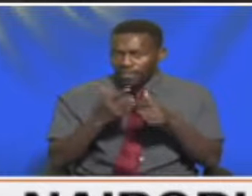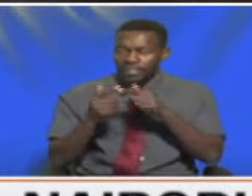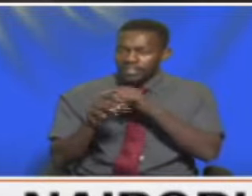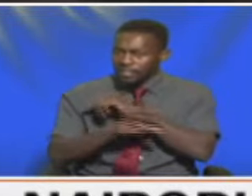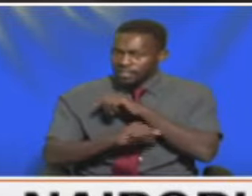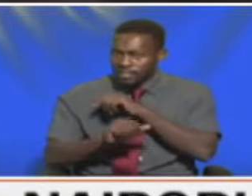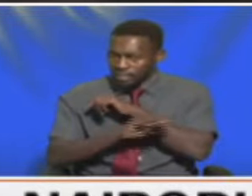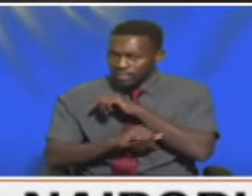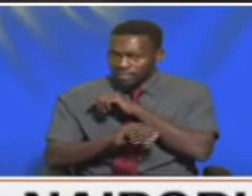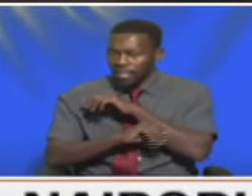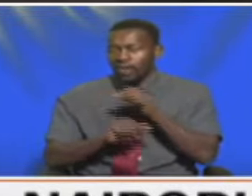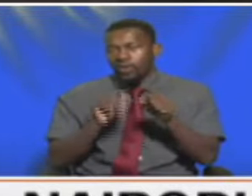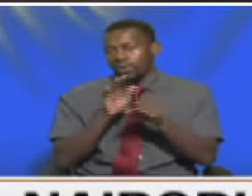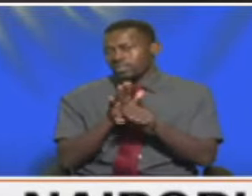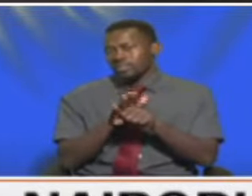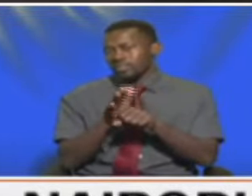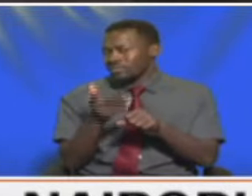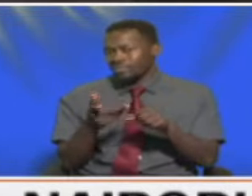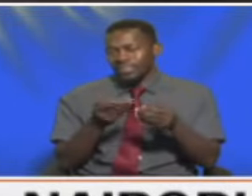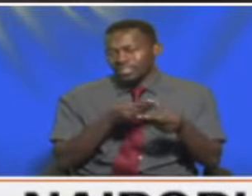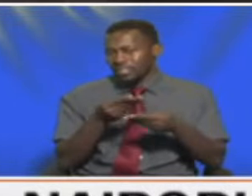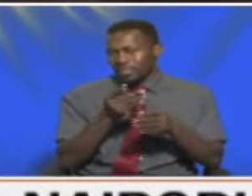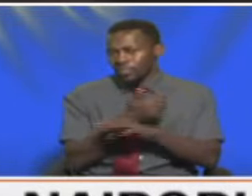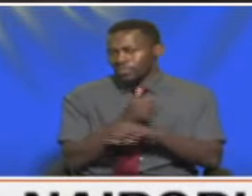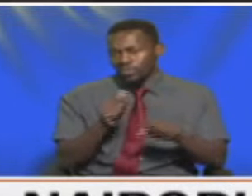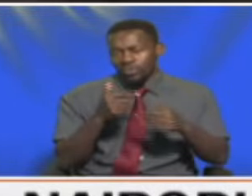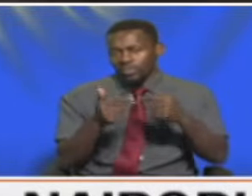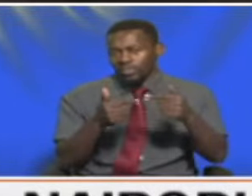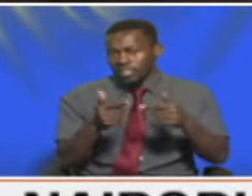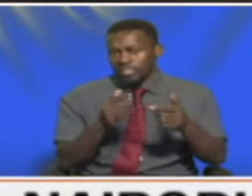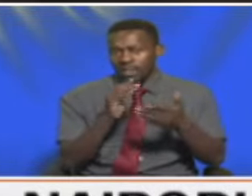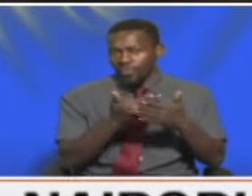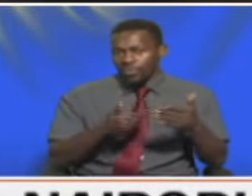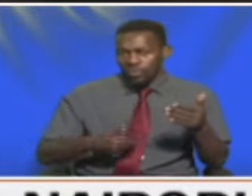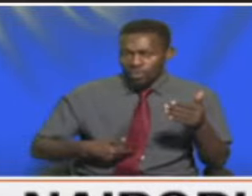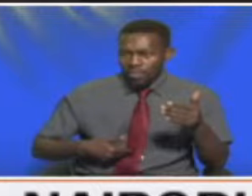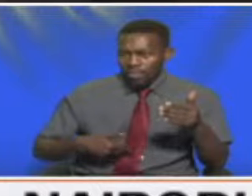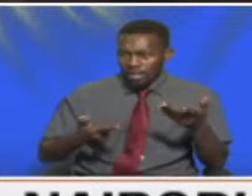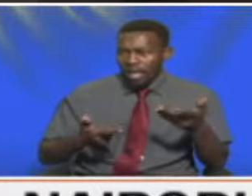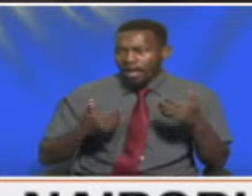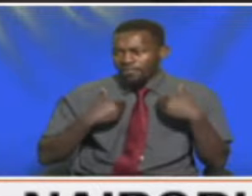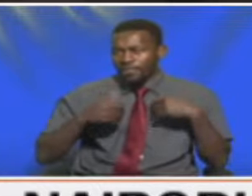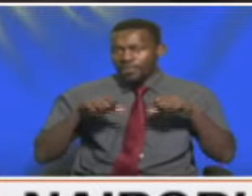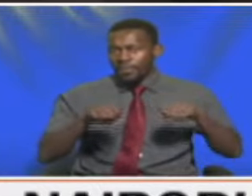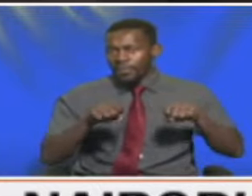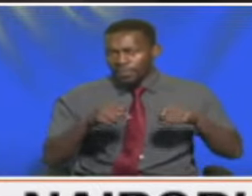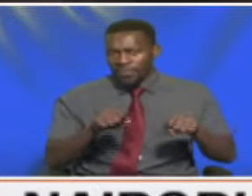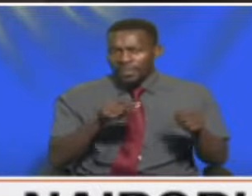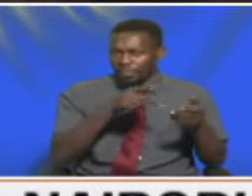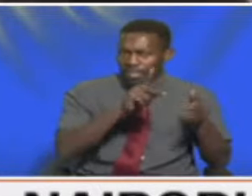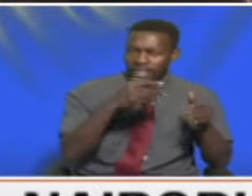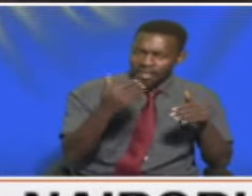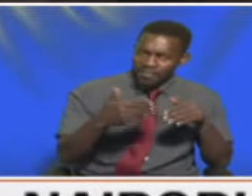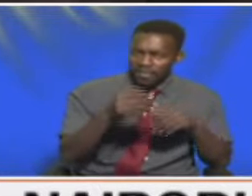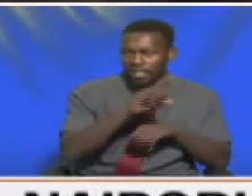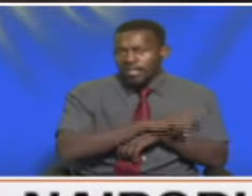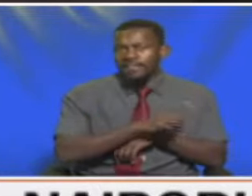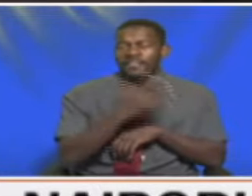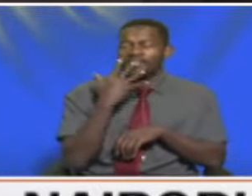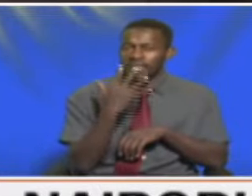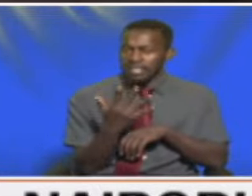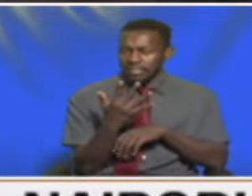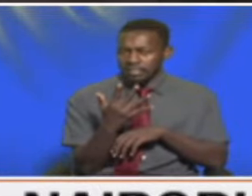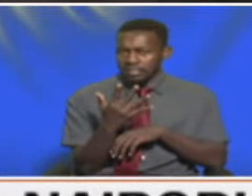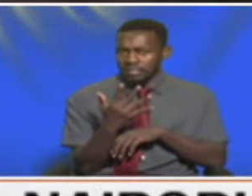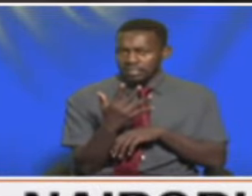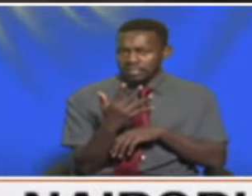on, cannot go on as usual. There are some youths who hustle in this town and they have motorbikes that they pay daily, 500 shillings.